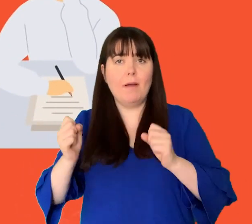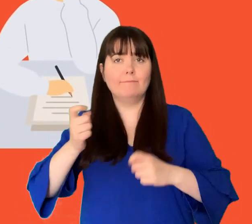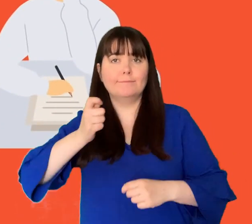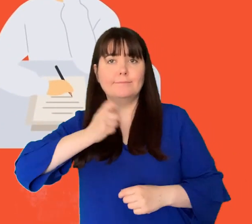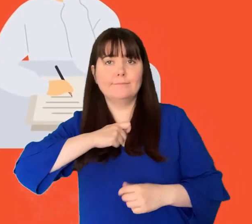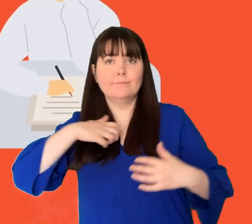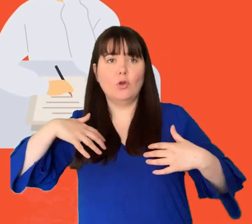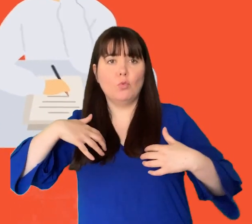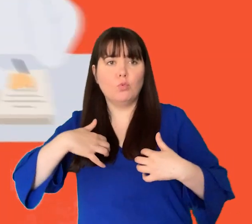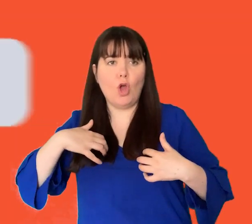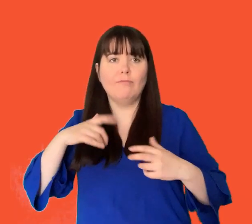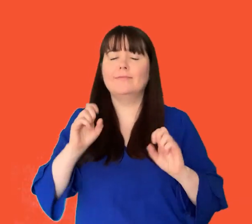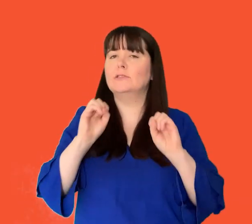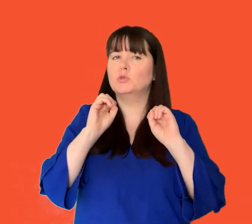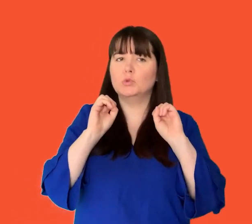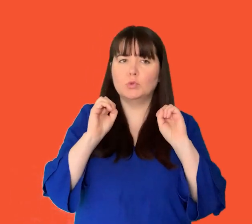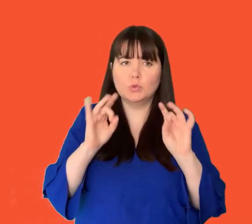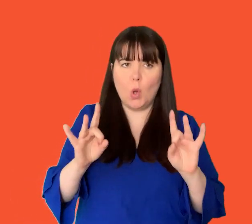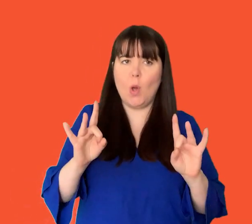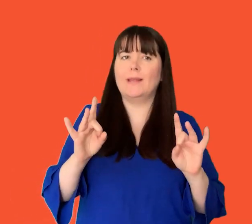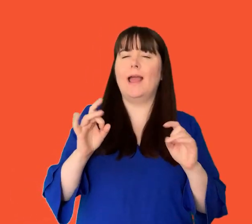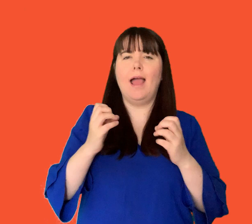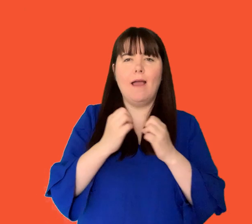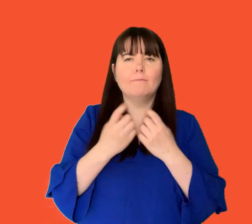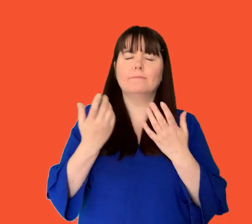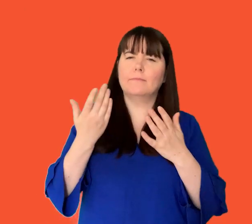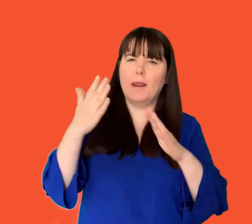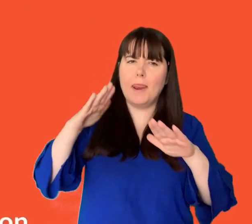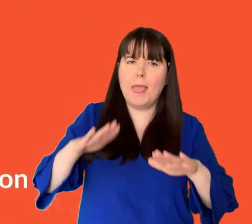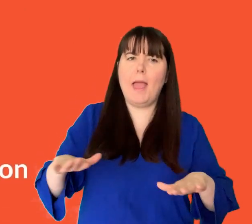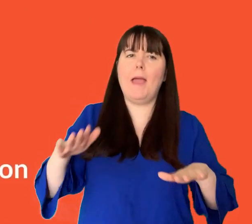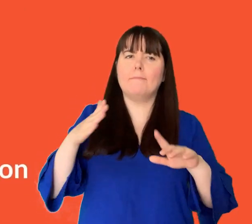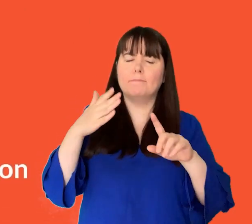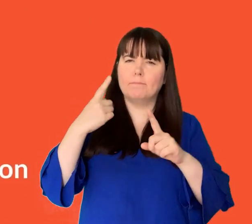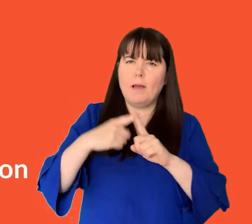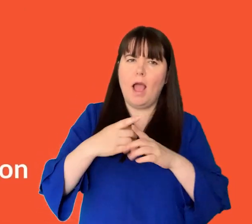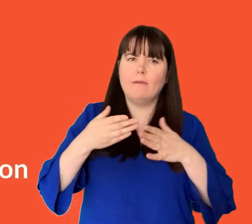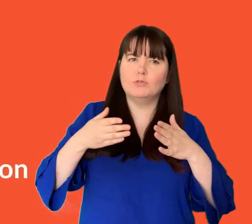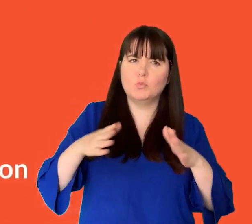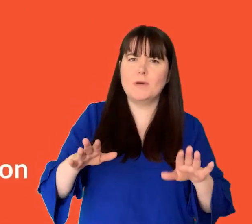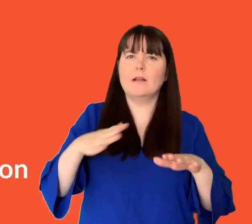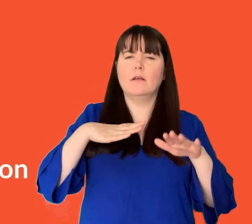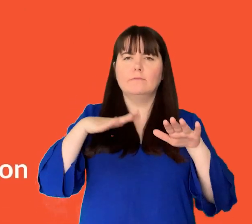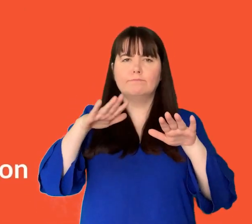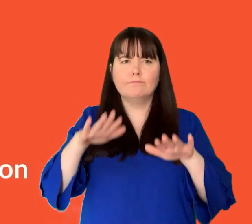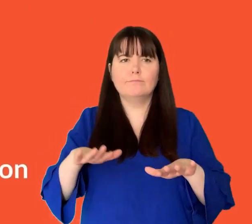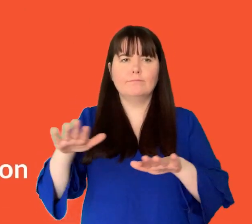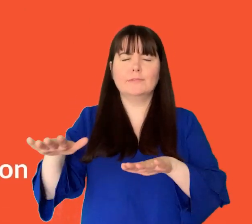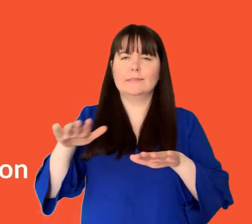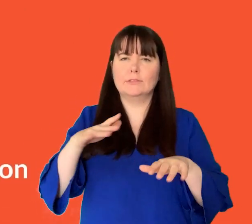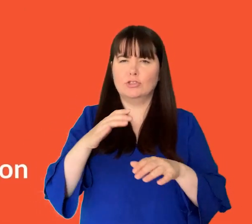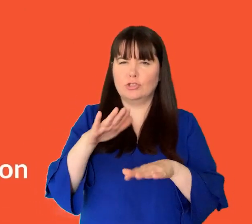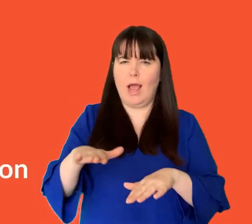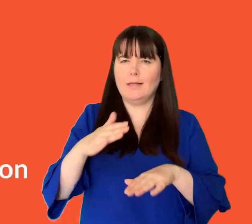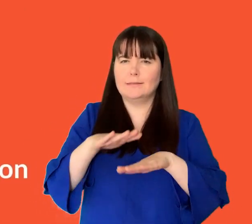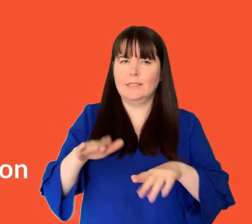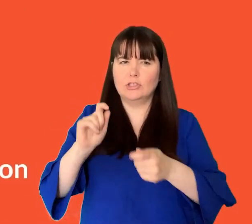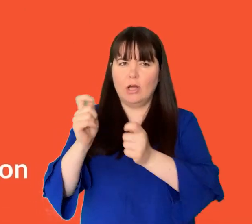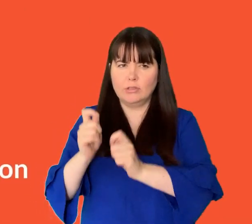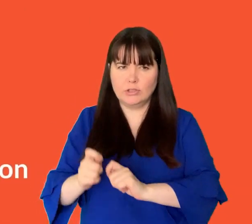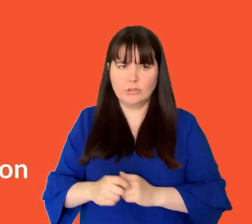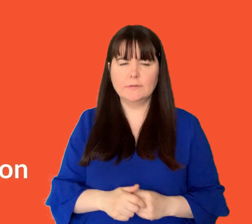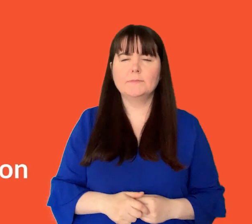worried. That's okay. Having a calm and positive approach will influence and help your child to adjust and settle in.